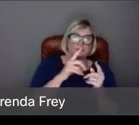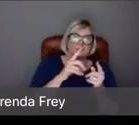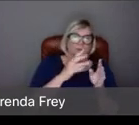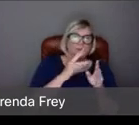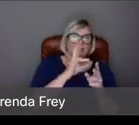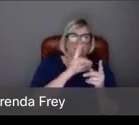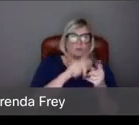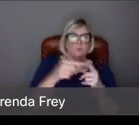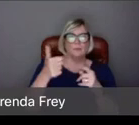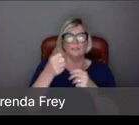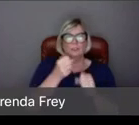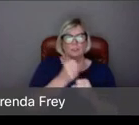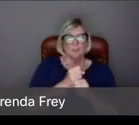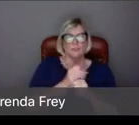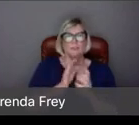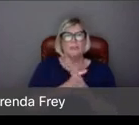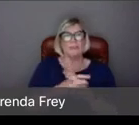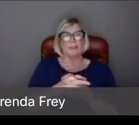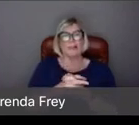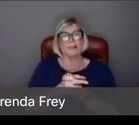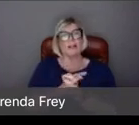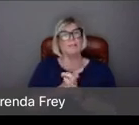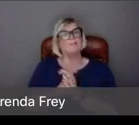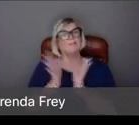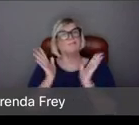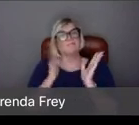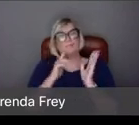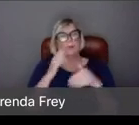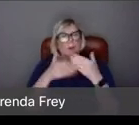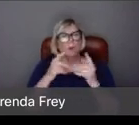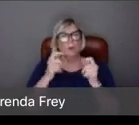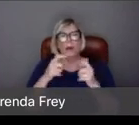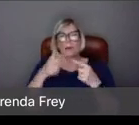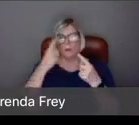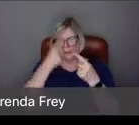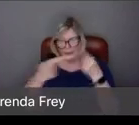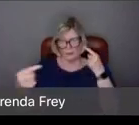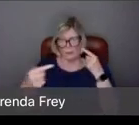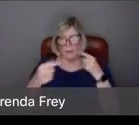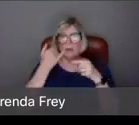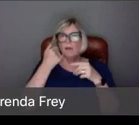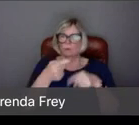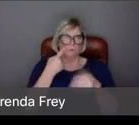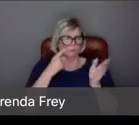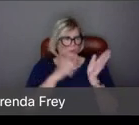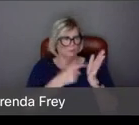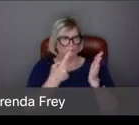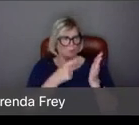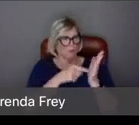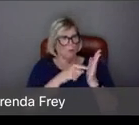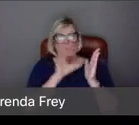Oops, sorry about that. I got a little trigger happy. All right, so quickly about disputes. So if you have something on your credit report